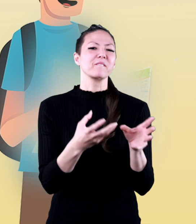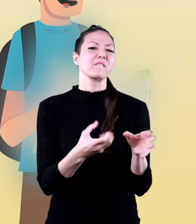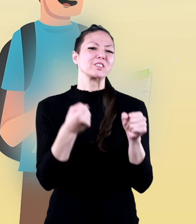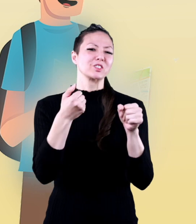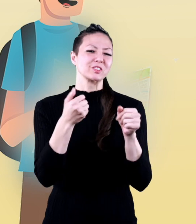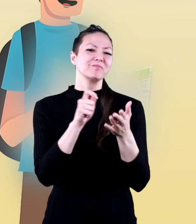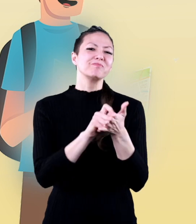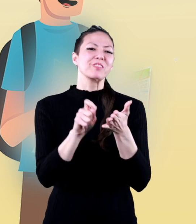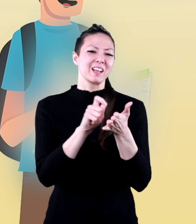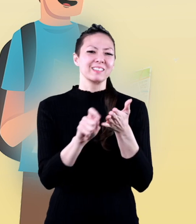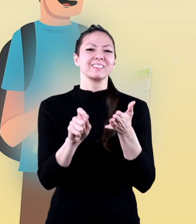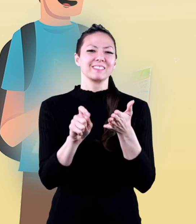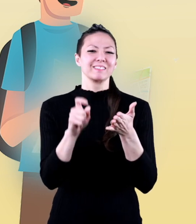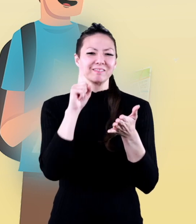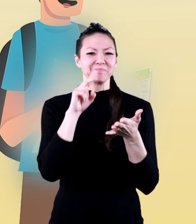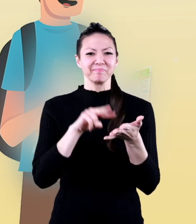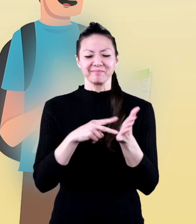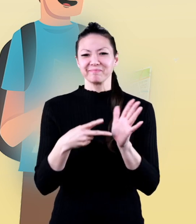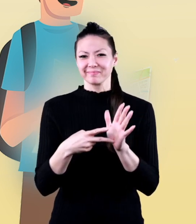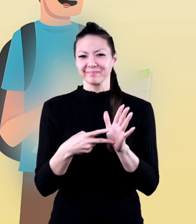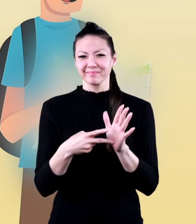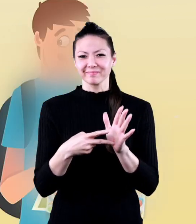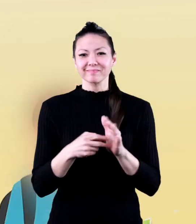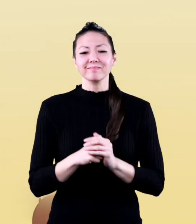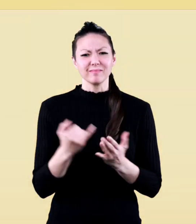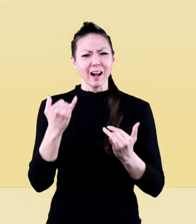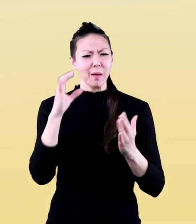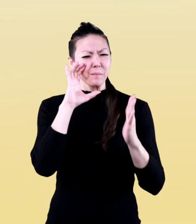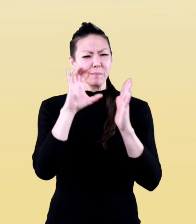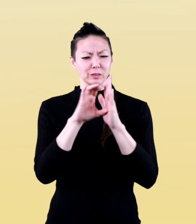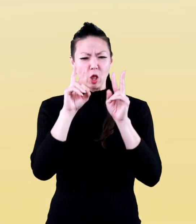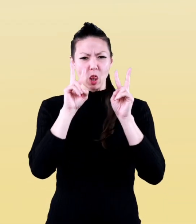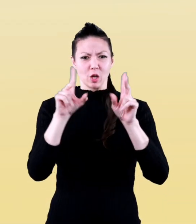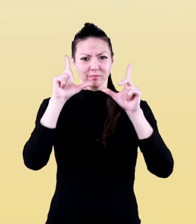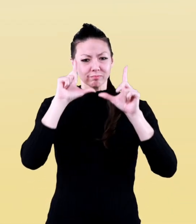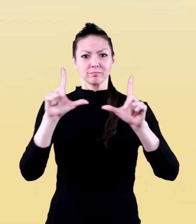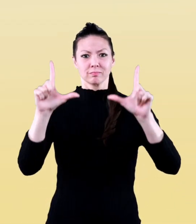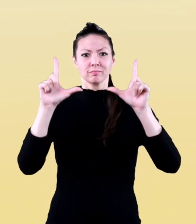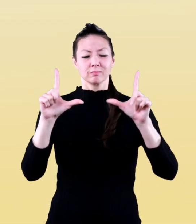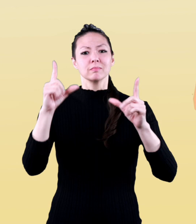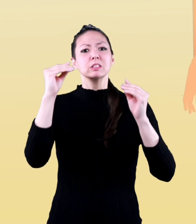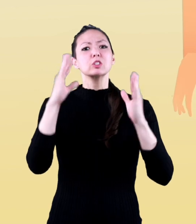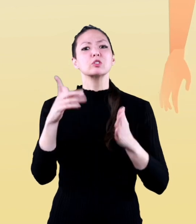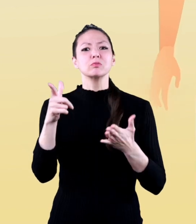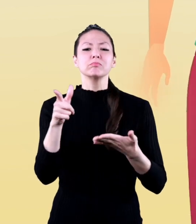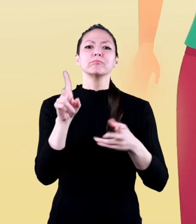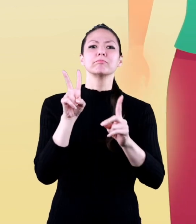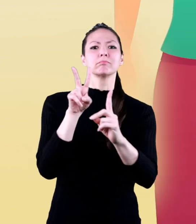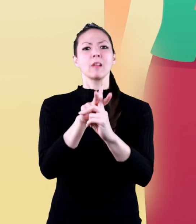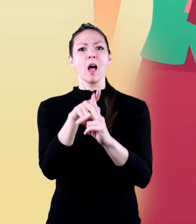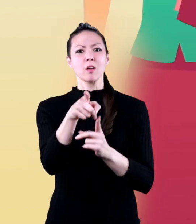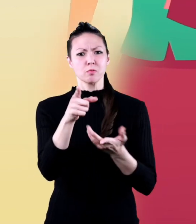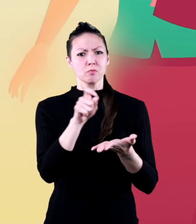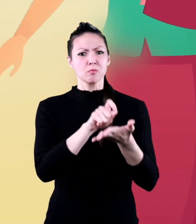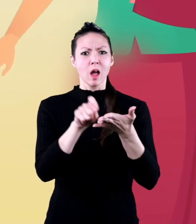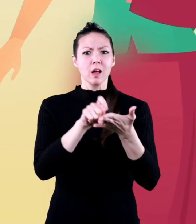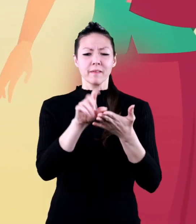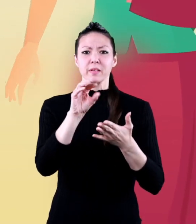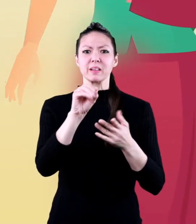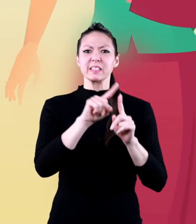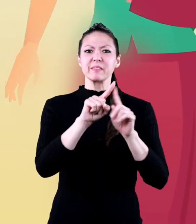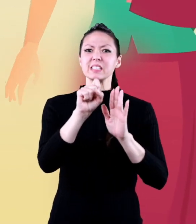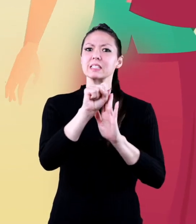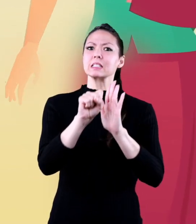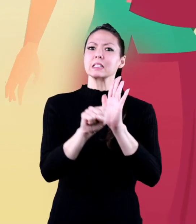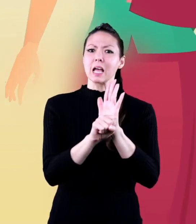sometimes writing abbreviations is just faster. Picture this. Your teacher just assigned you to write